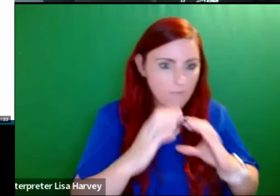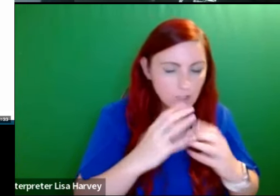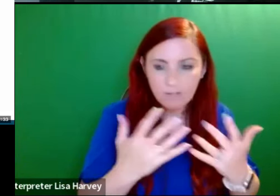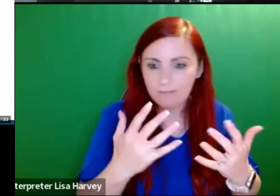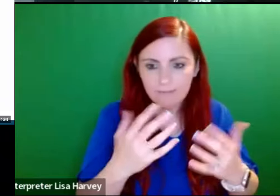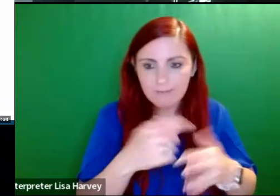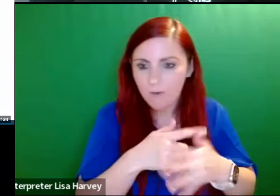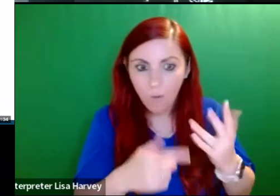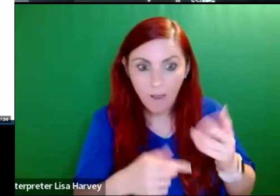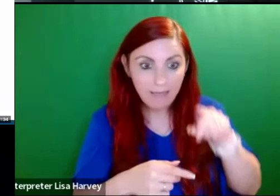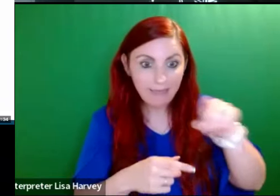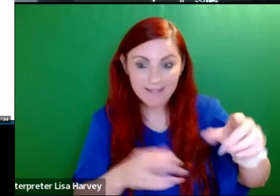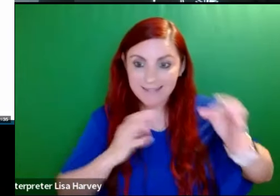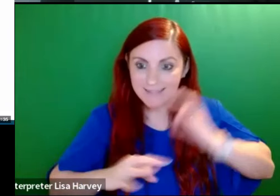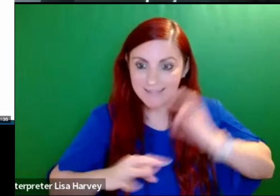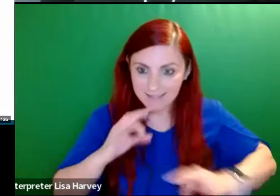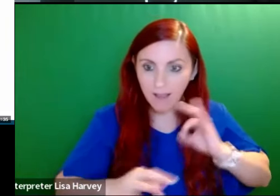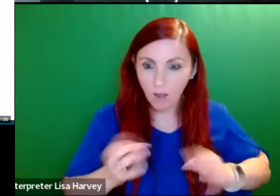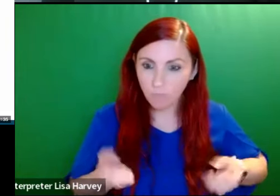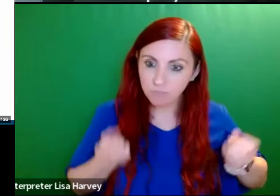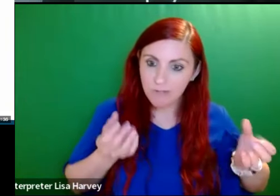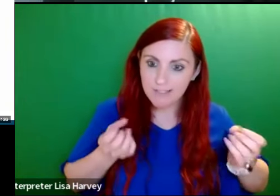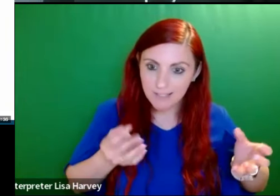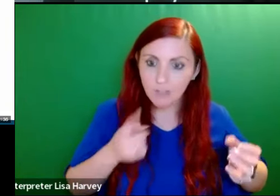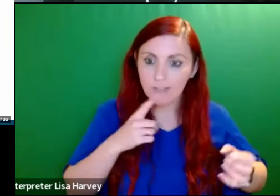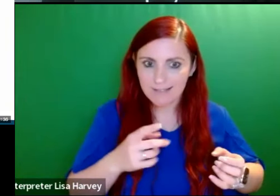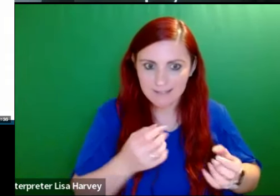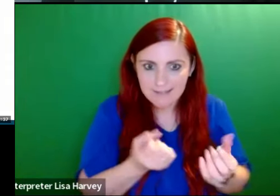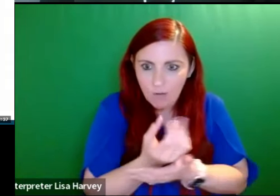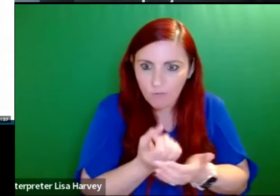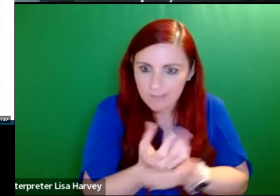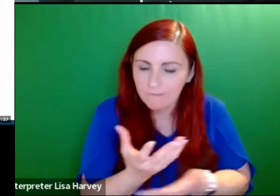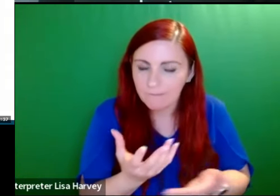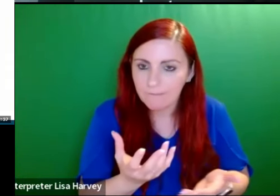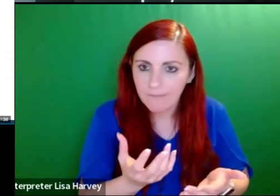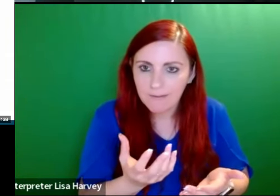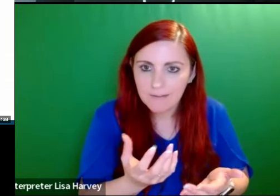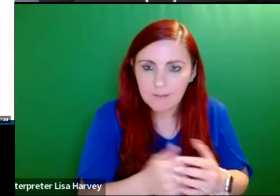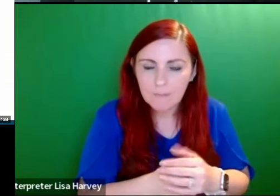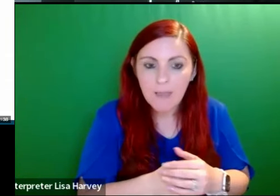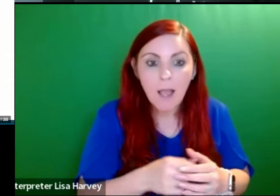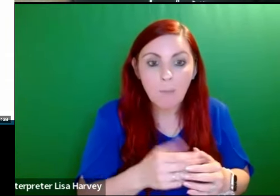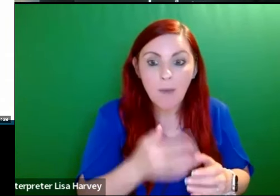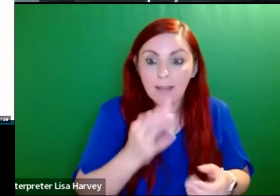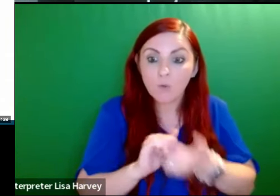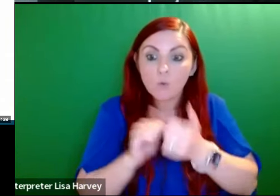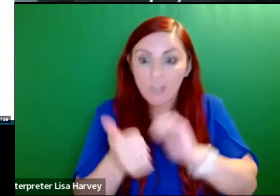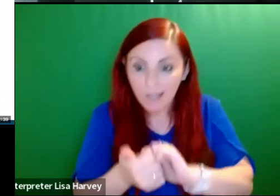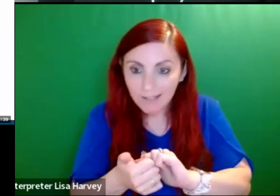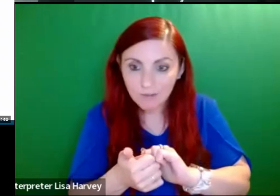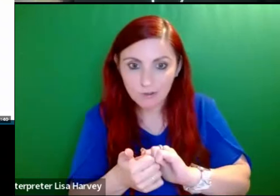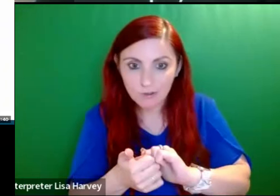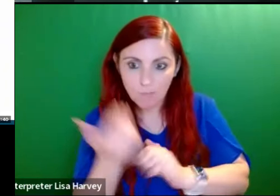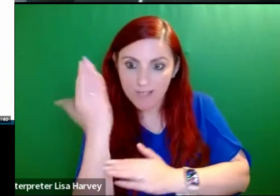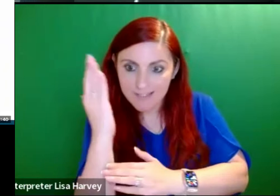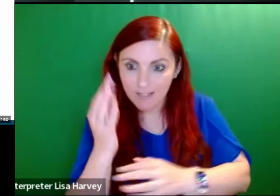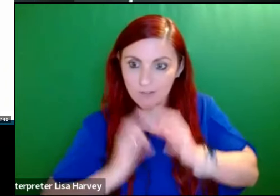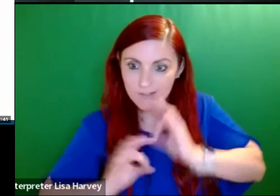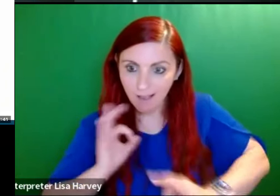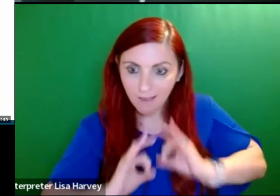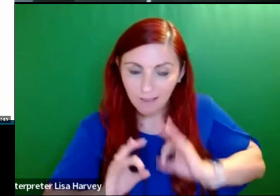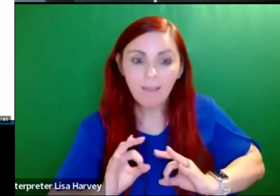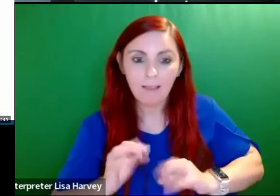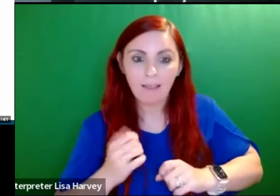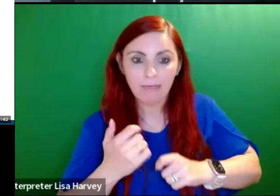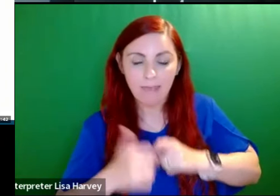so on. And they might throw up some slightly different statistics. But I think in general, this is a